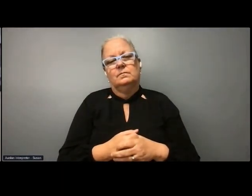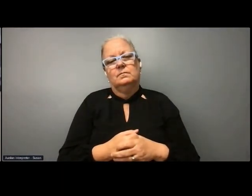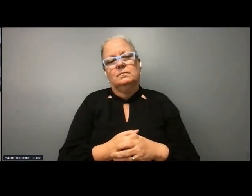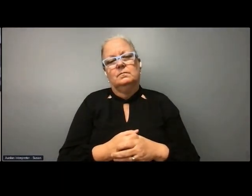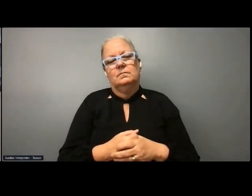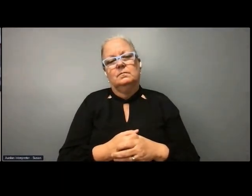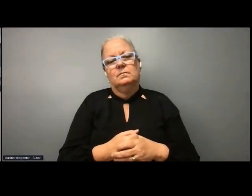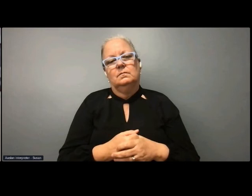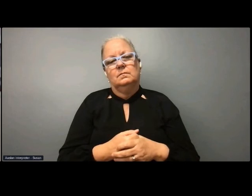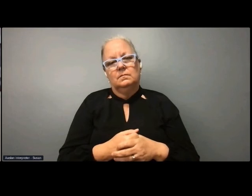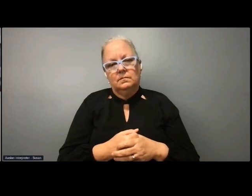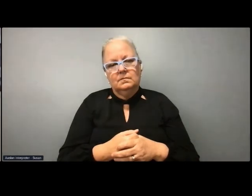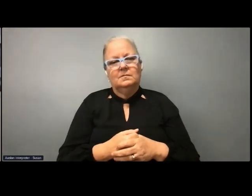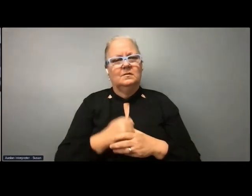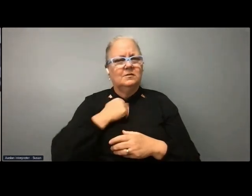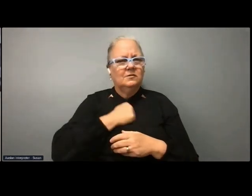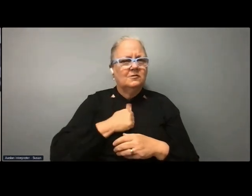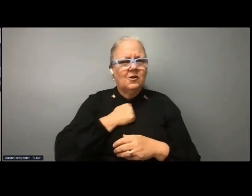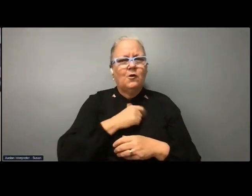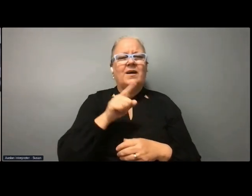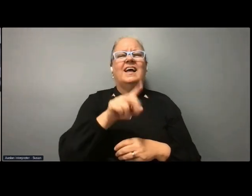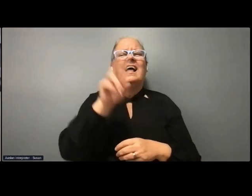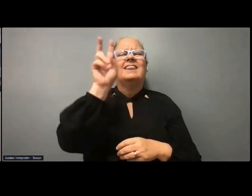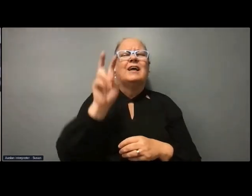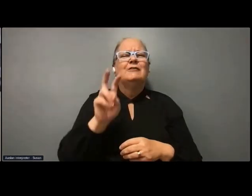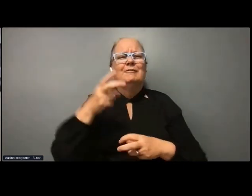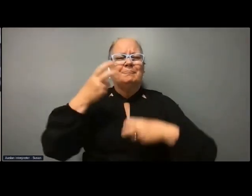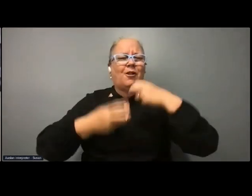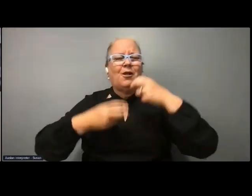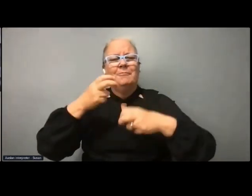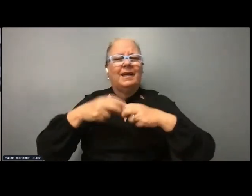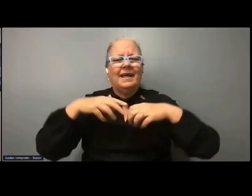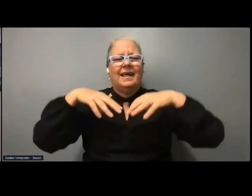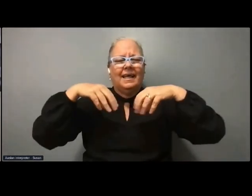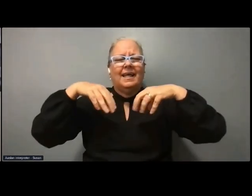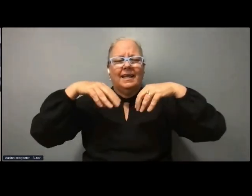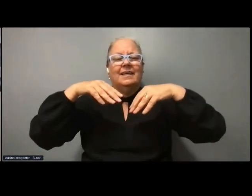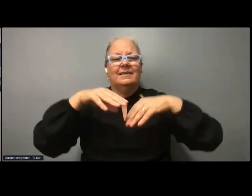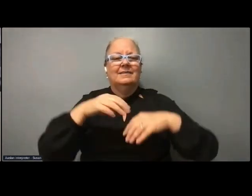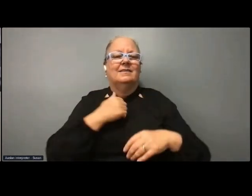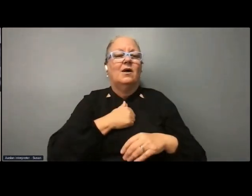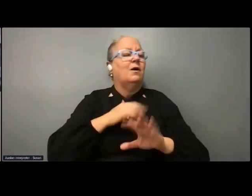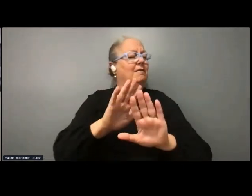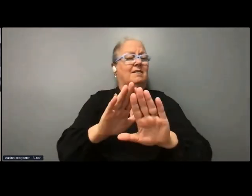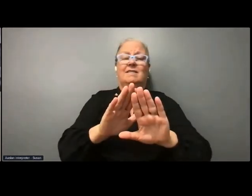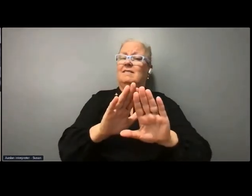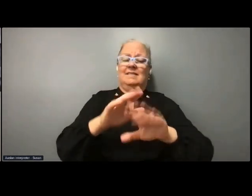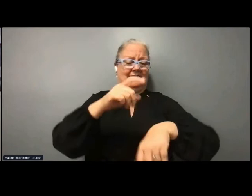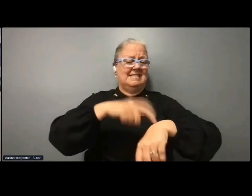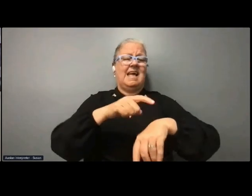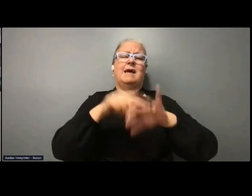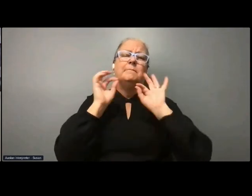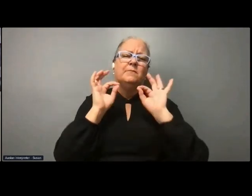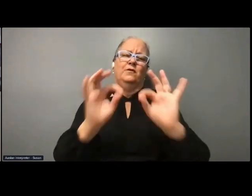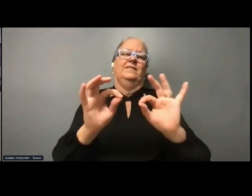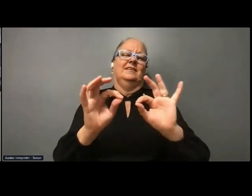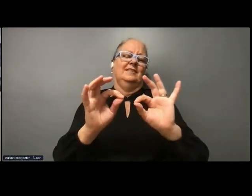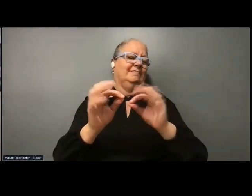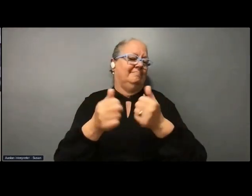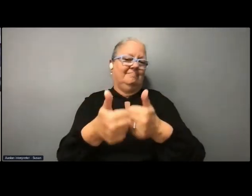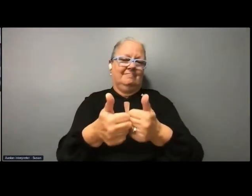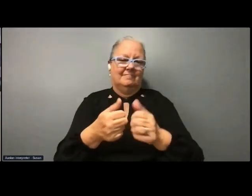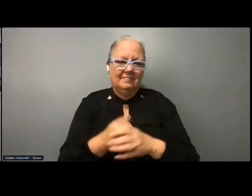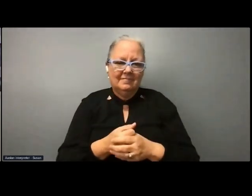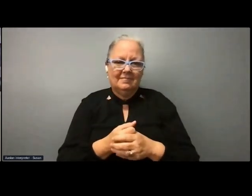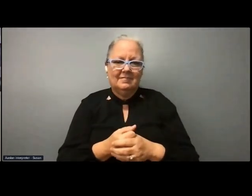Sorry, we have electricity issues always. Almost perfect timing there, Vian. Okay. We are now